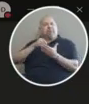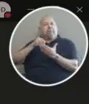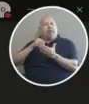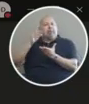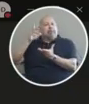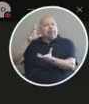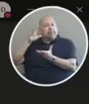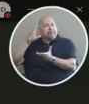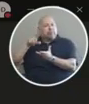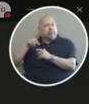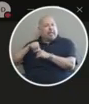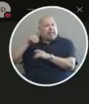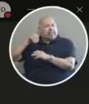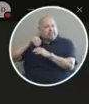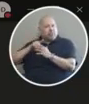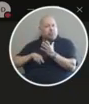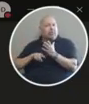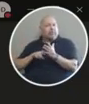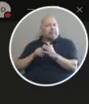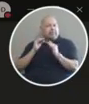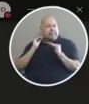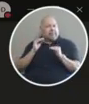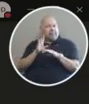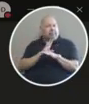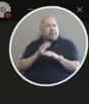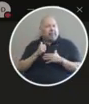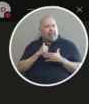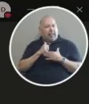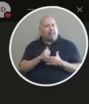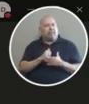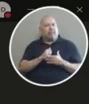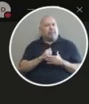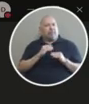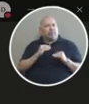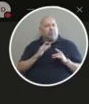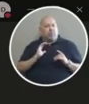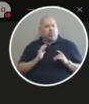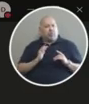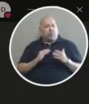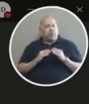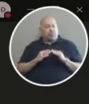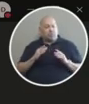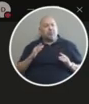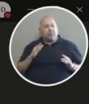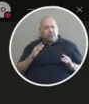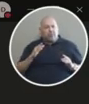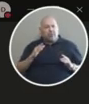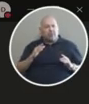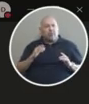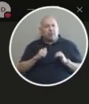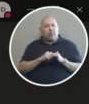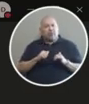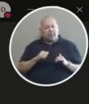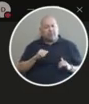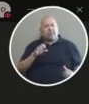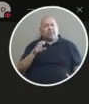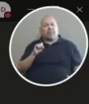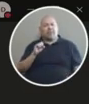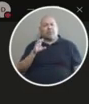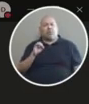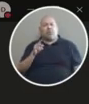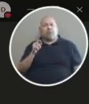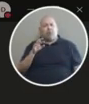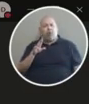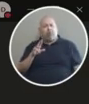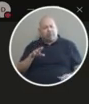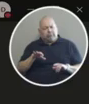provides, and educating the businesses or helping them be educated along with our Congressman Congresswoman Escobar to get that